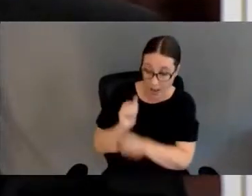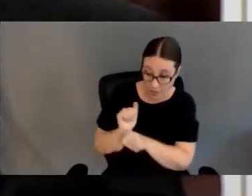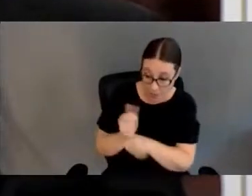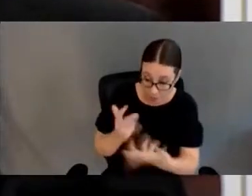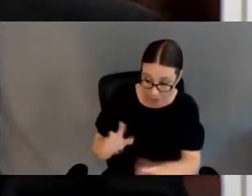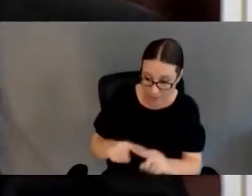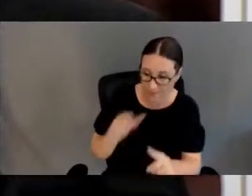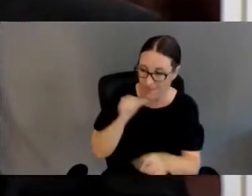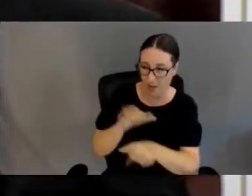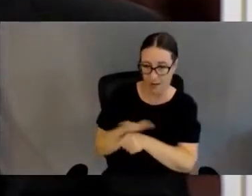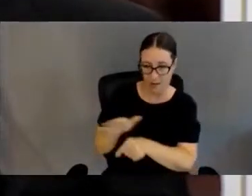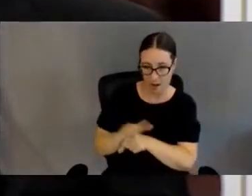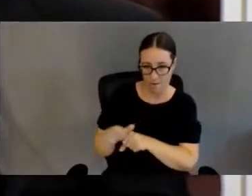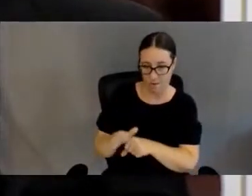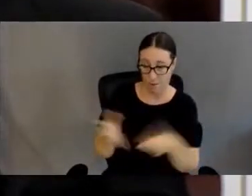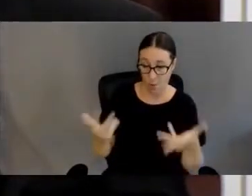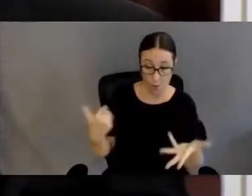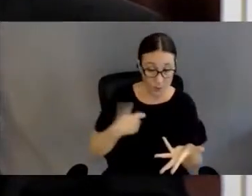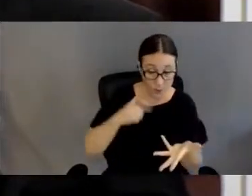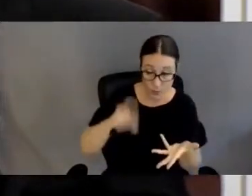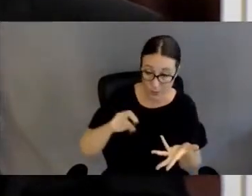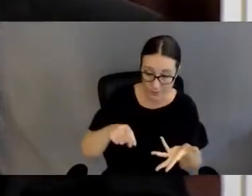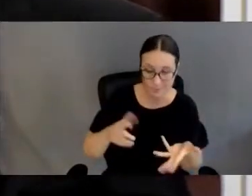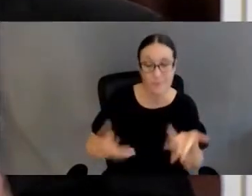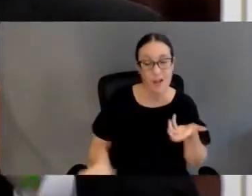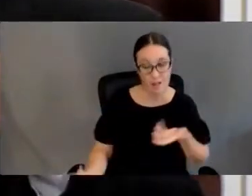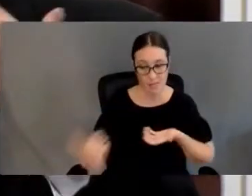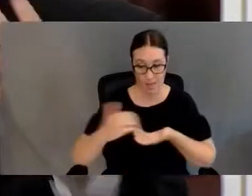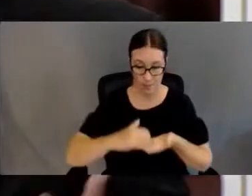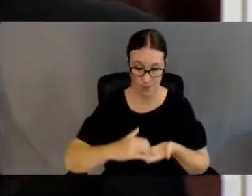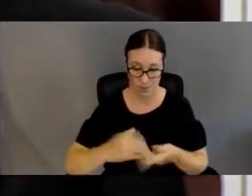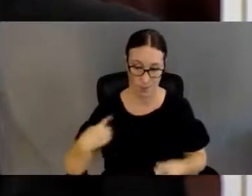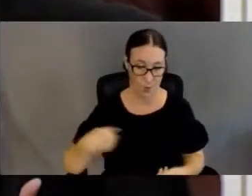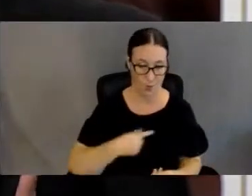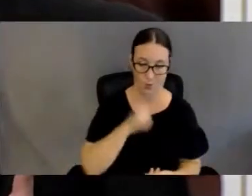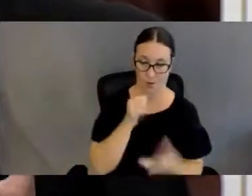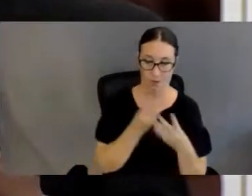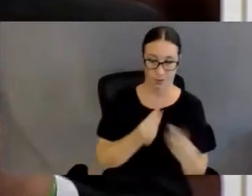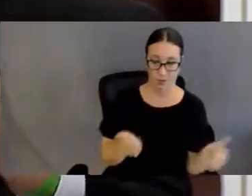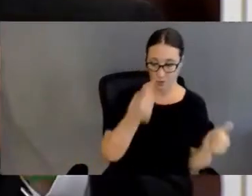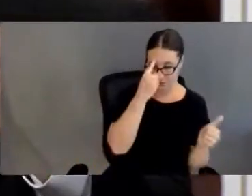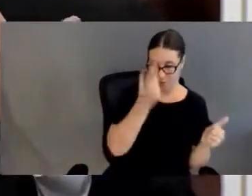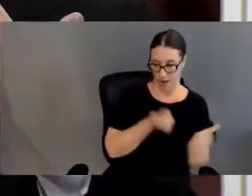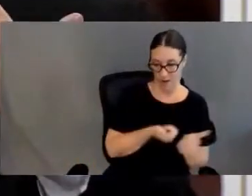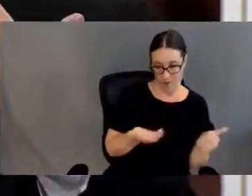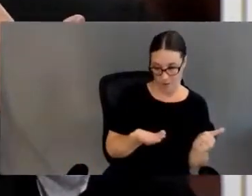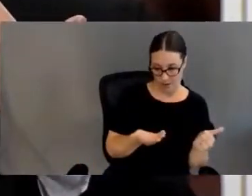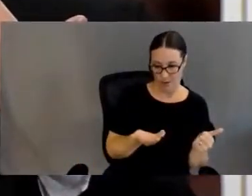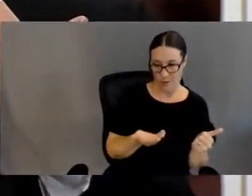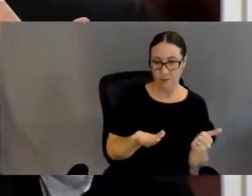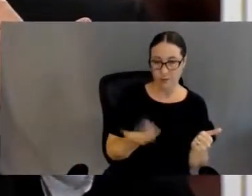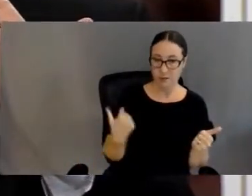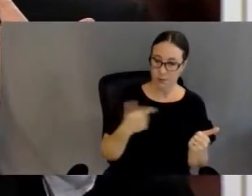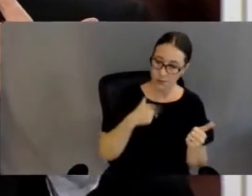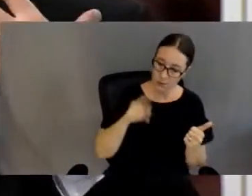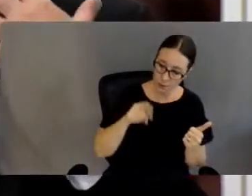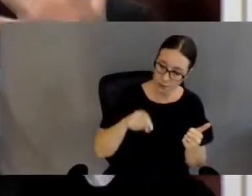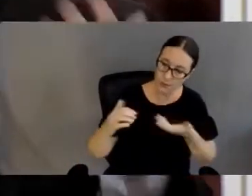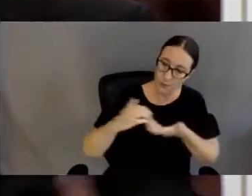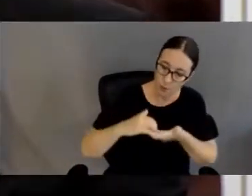collaboration. We are not the solution for everything. We have the credibility with the community. So we need to partner